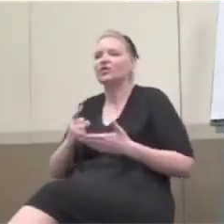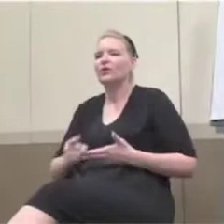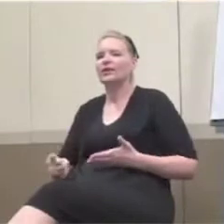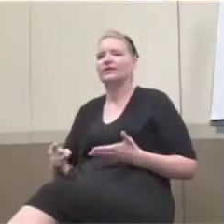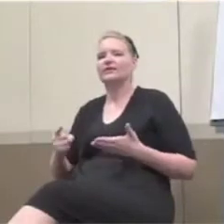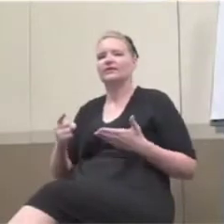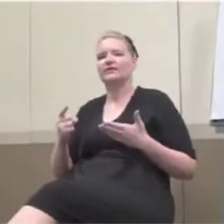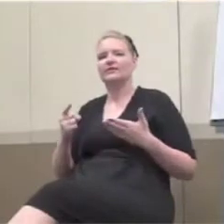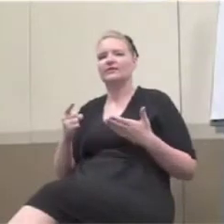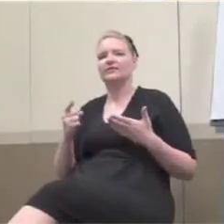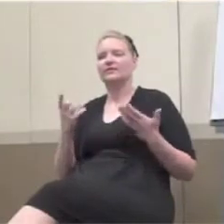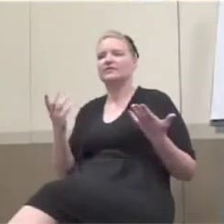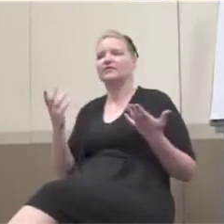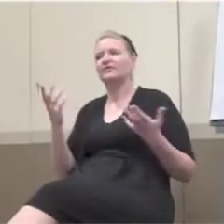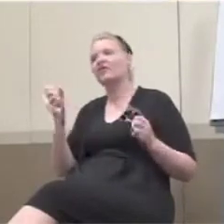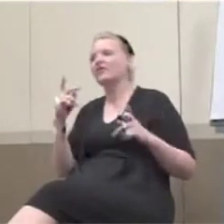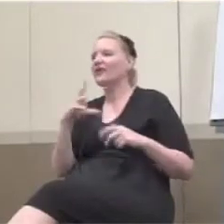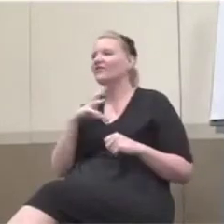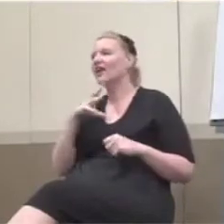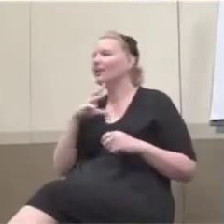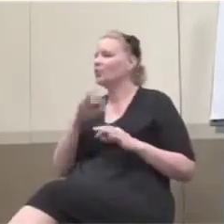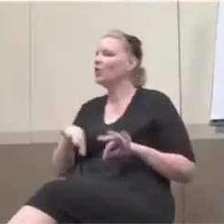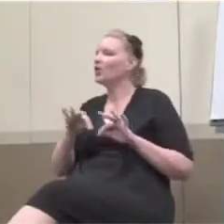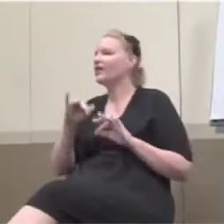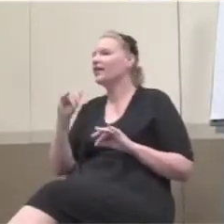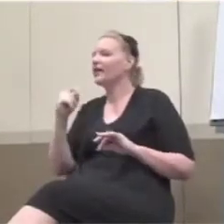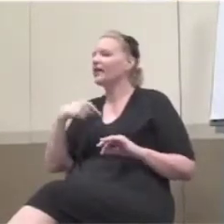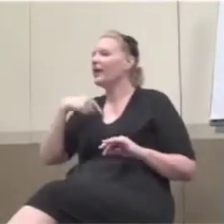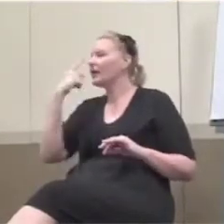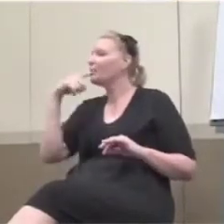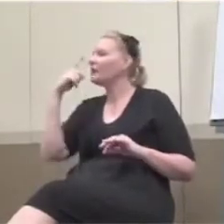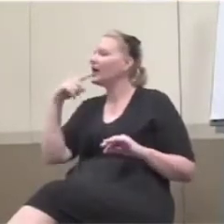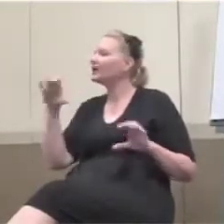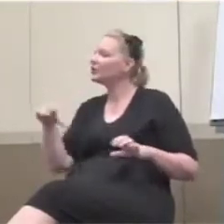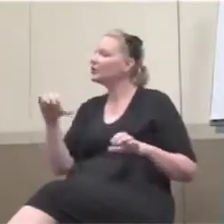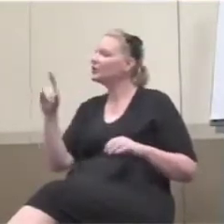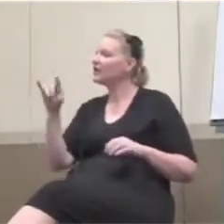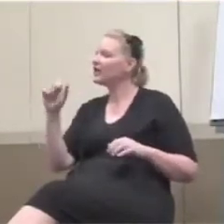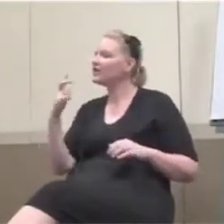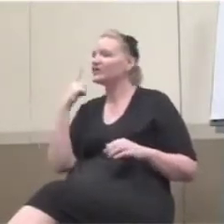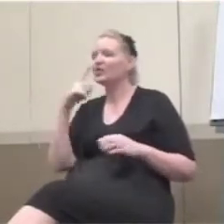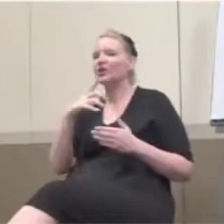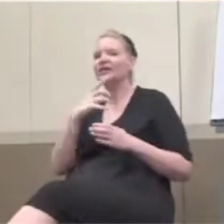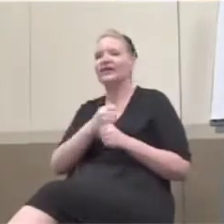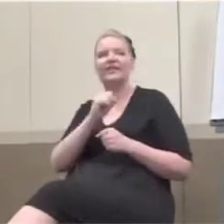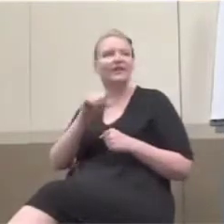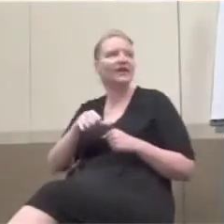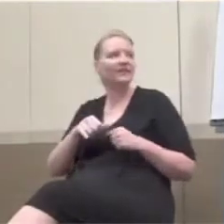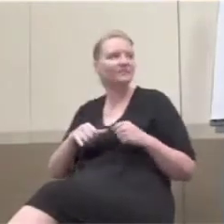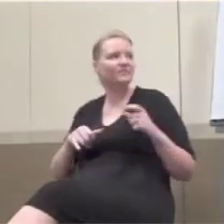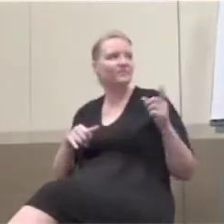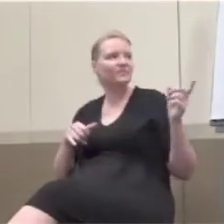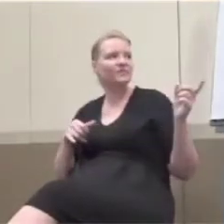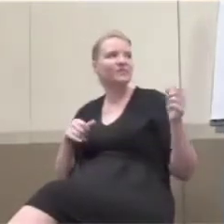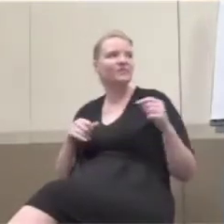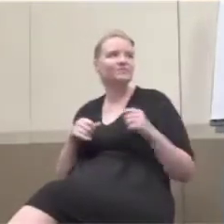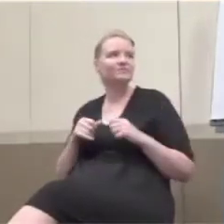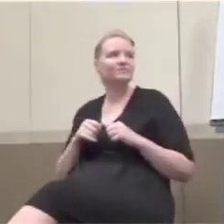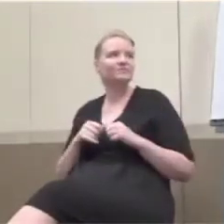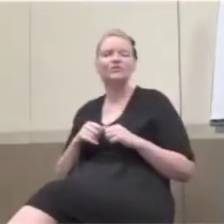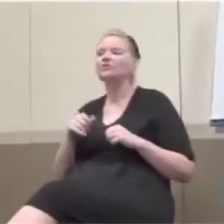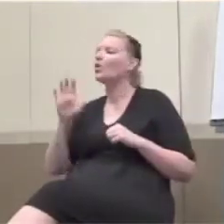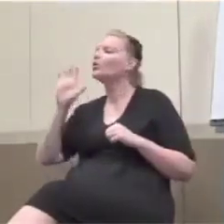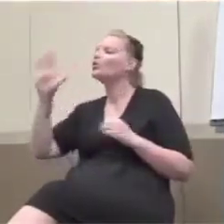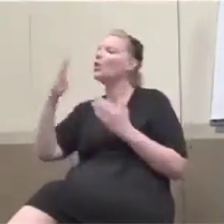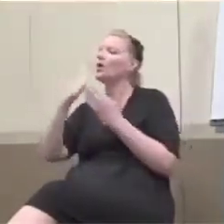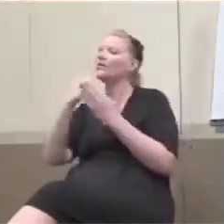You understand? Sure. I'd be like, okay, this is worth me doing the dishes to get this every week. Is it safe to say that your list